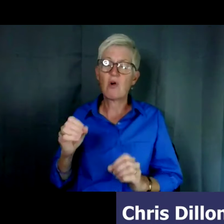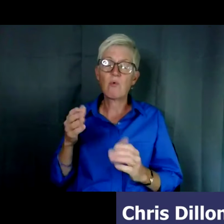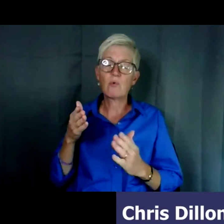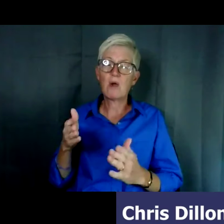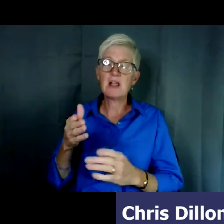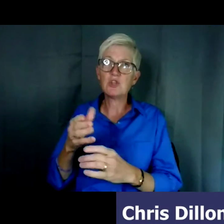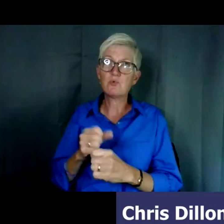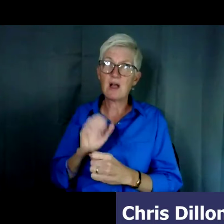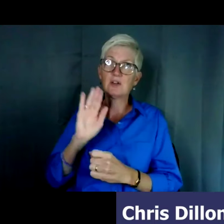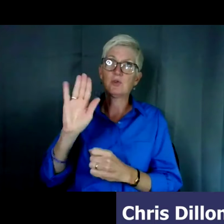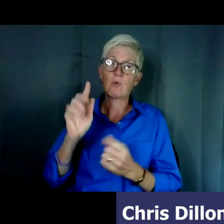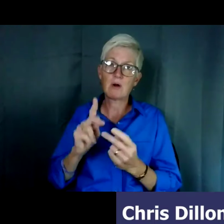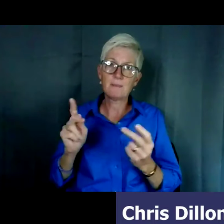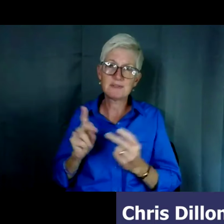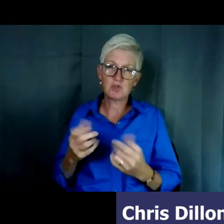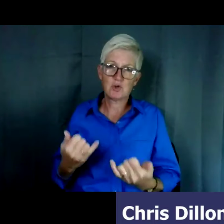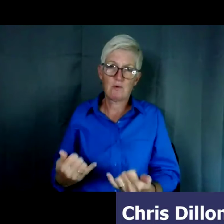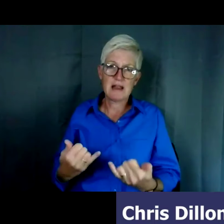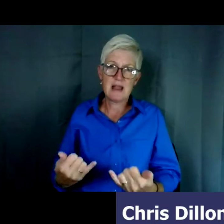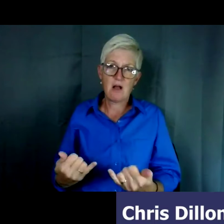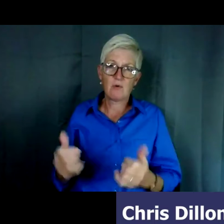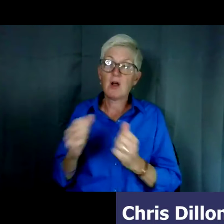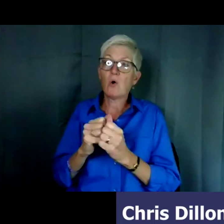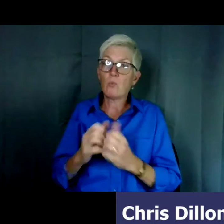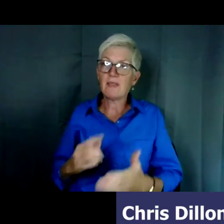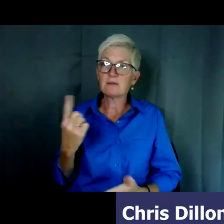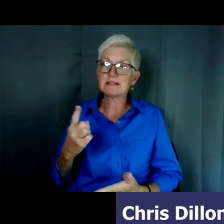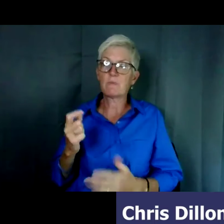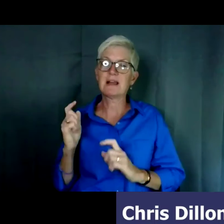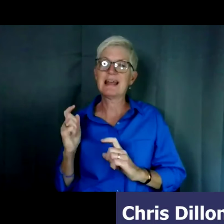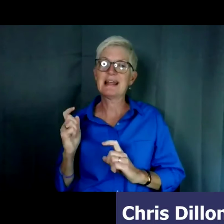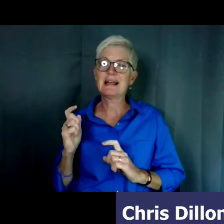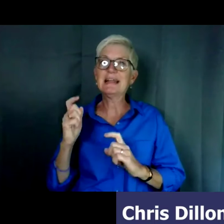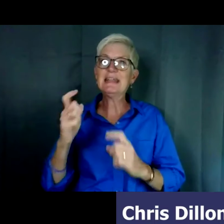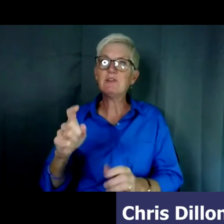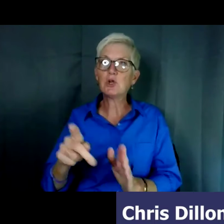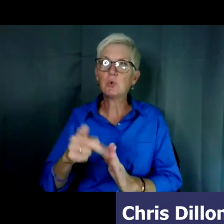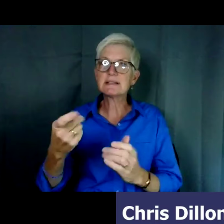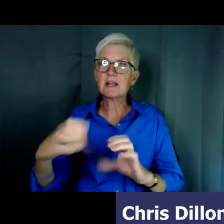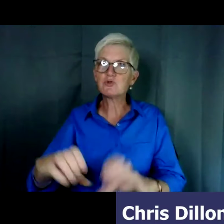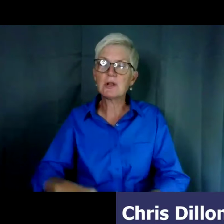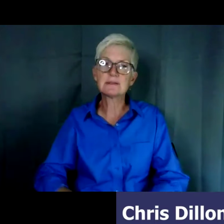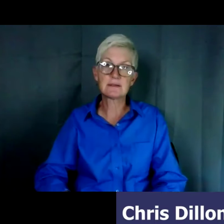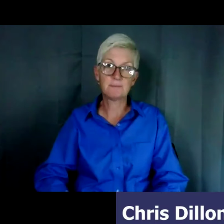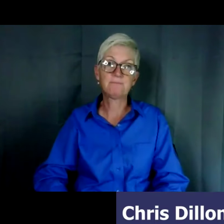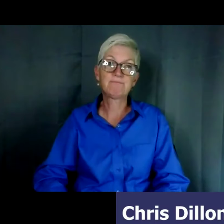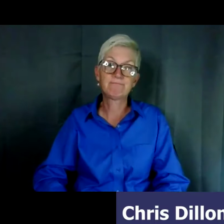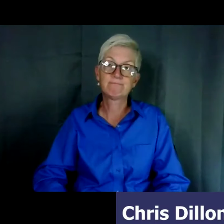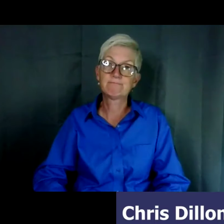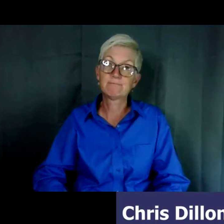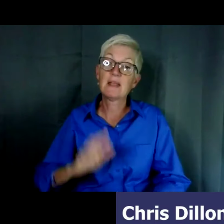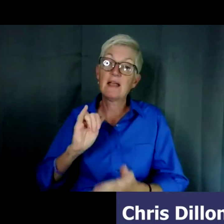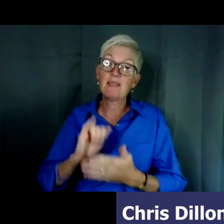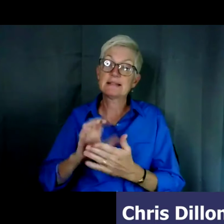gotten to where you've gotten to right now without somebody giving you another chance. And I said, that's what we